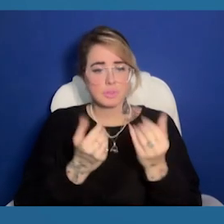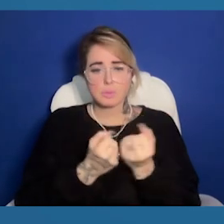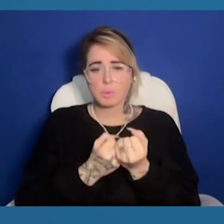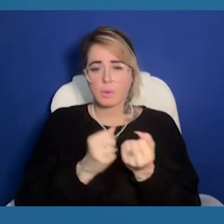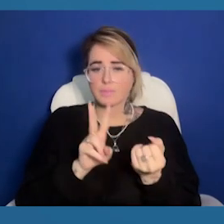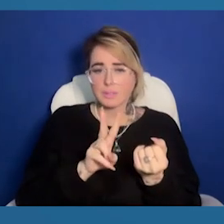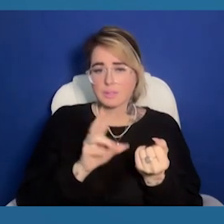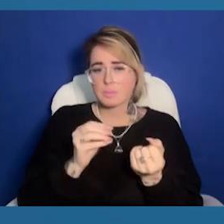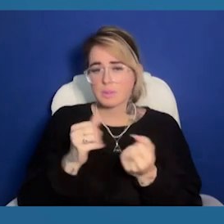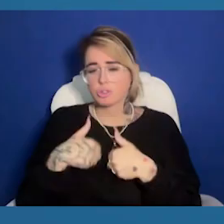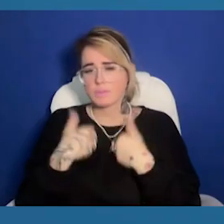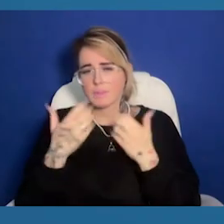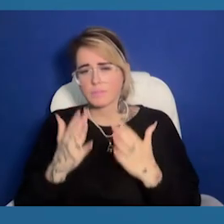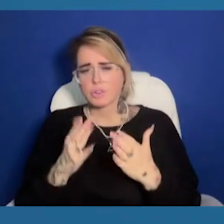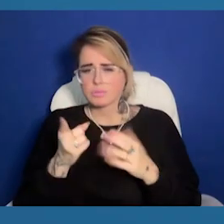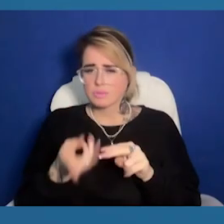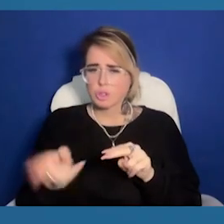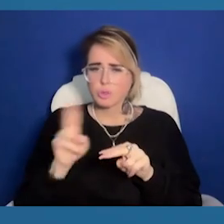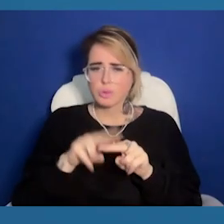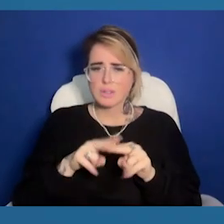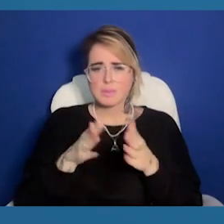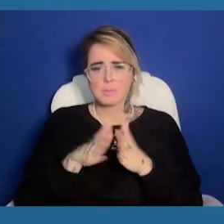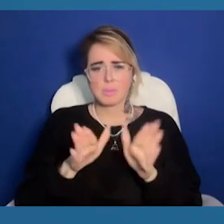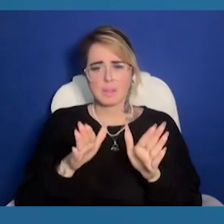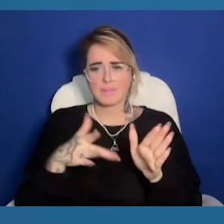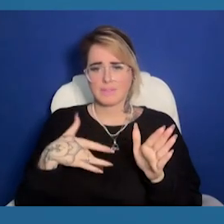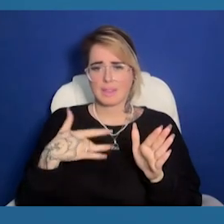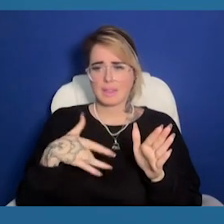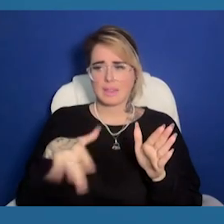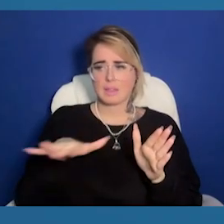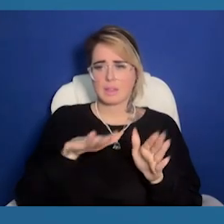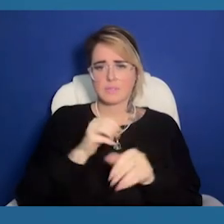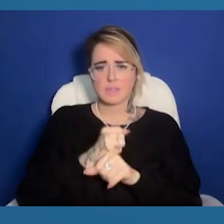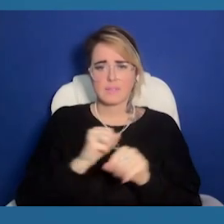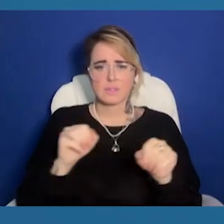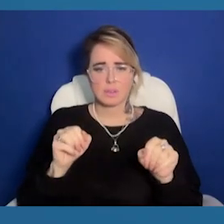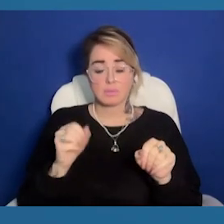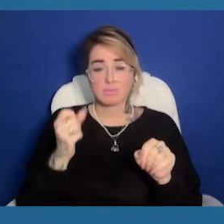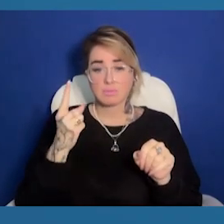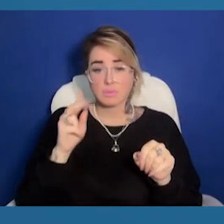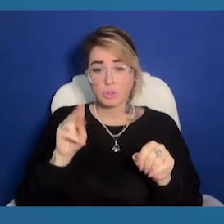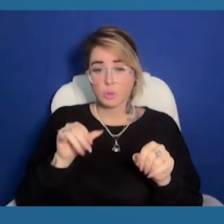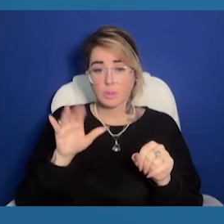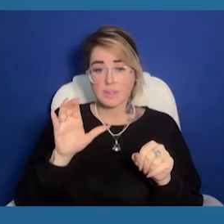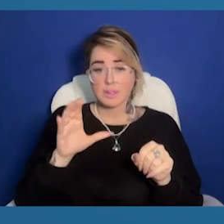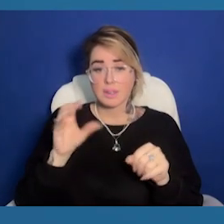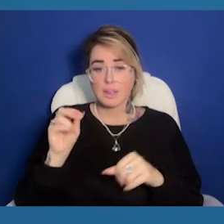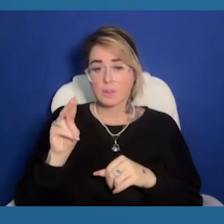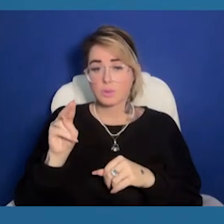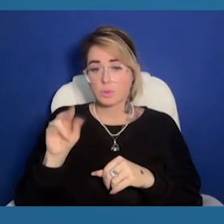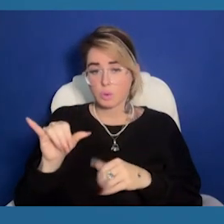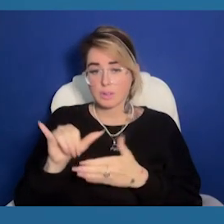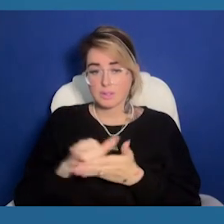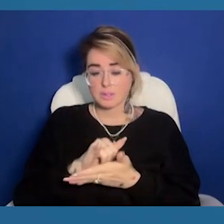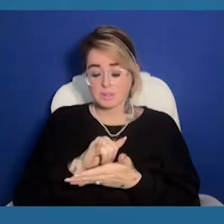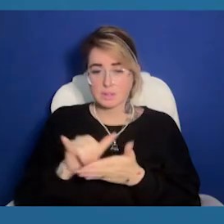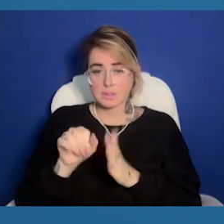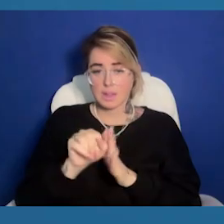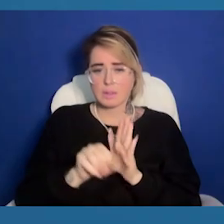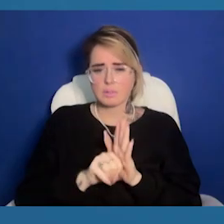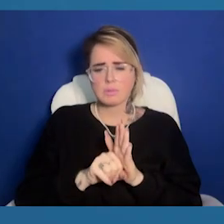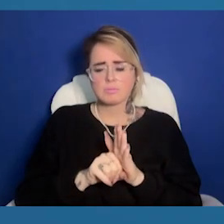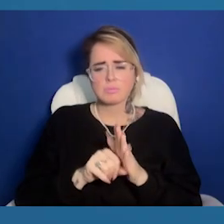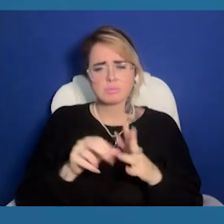to increase the public sentiment of safety. New York City and New York State are the safest places